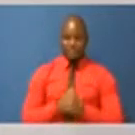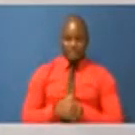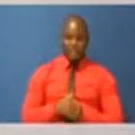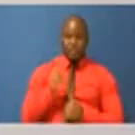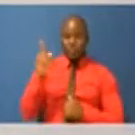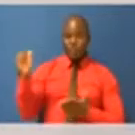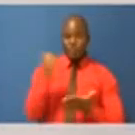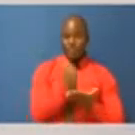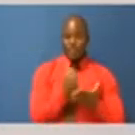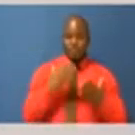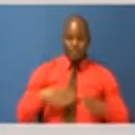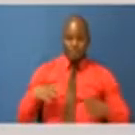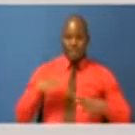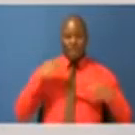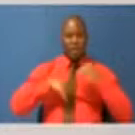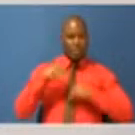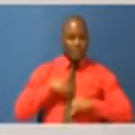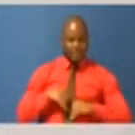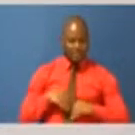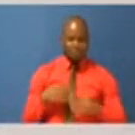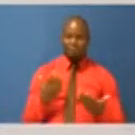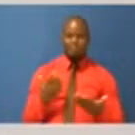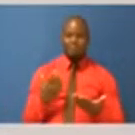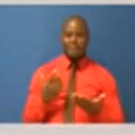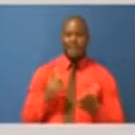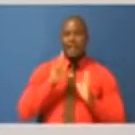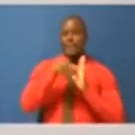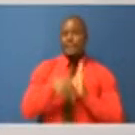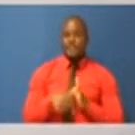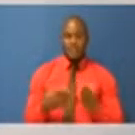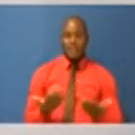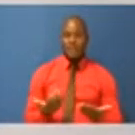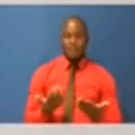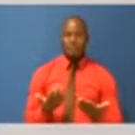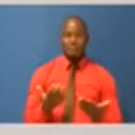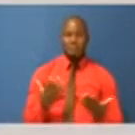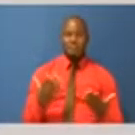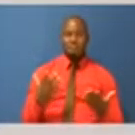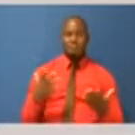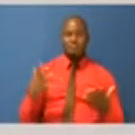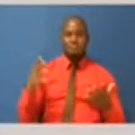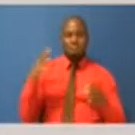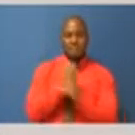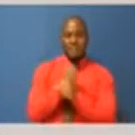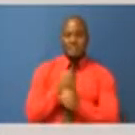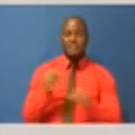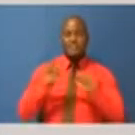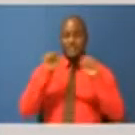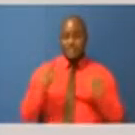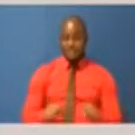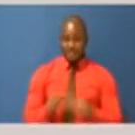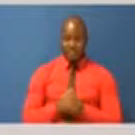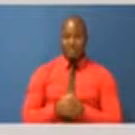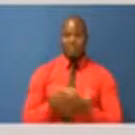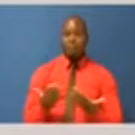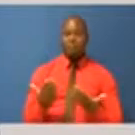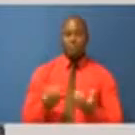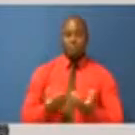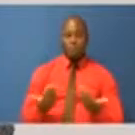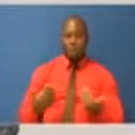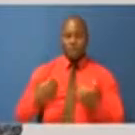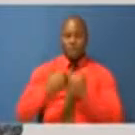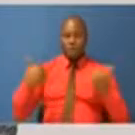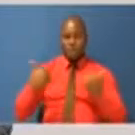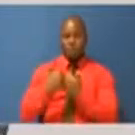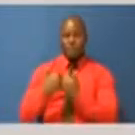you employ people who are corrupted then they will they'll mess the system the other thing is closing the gap